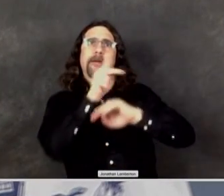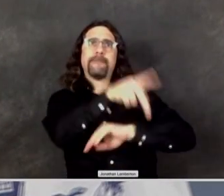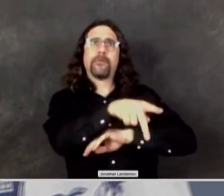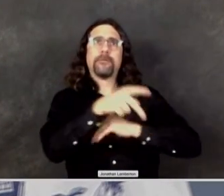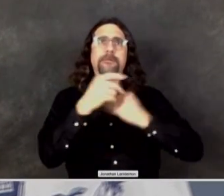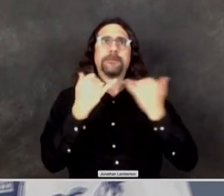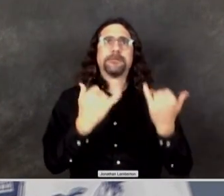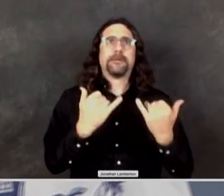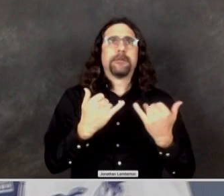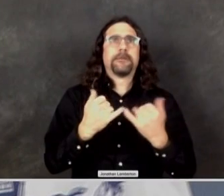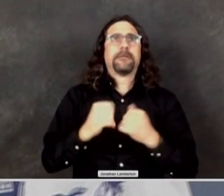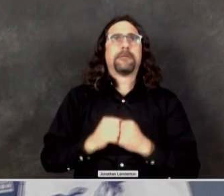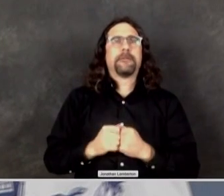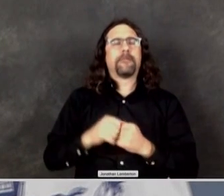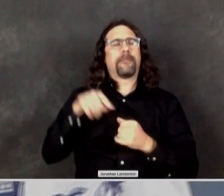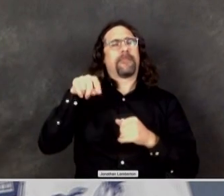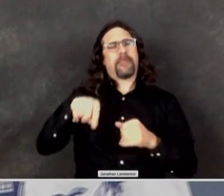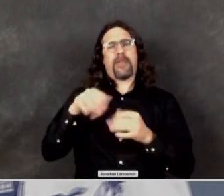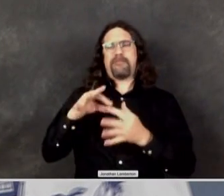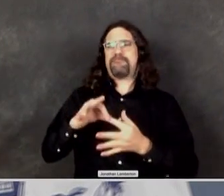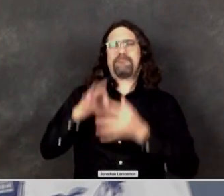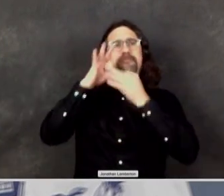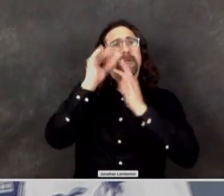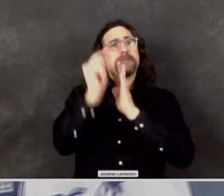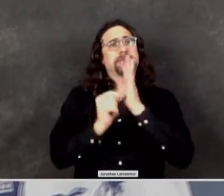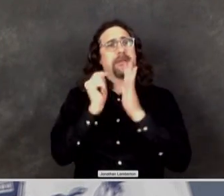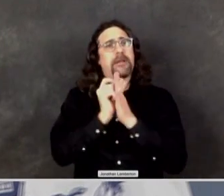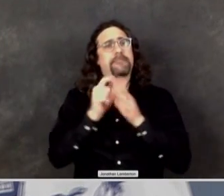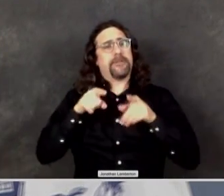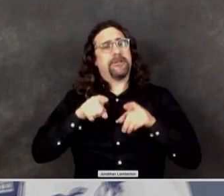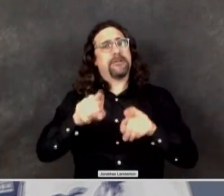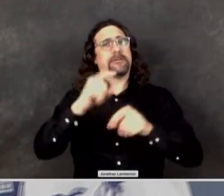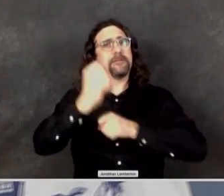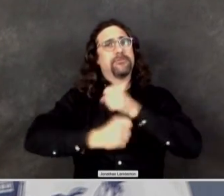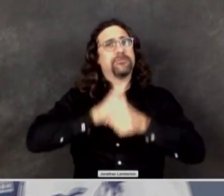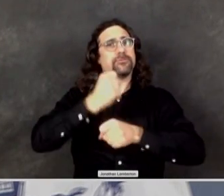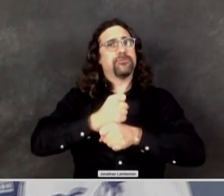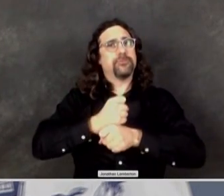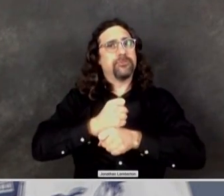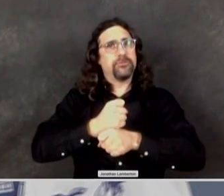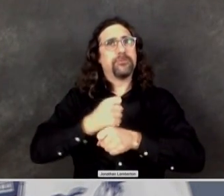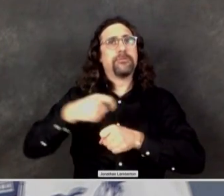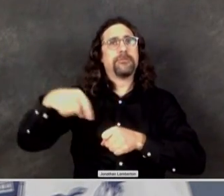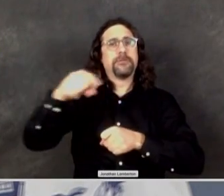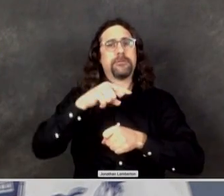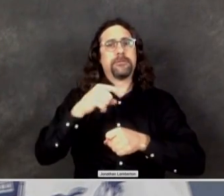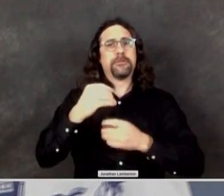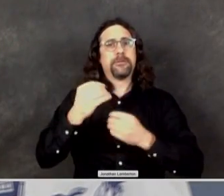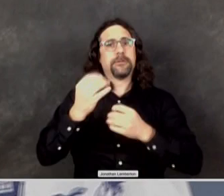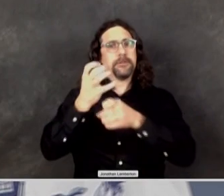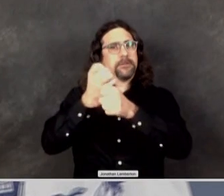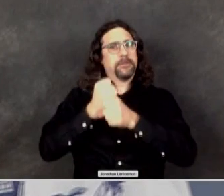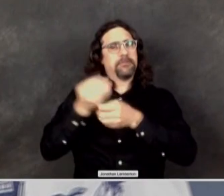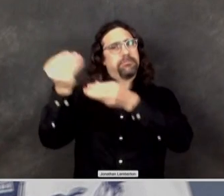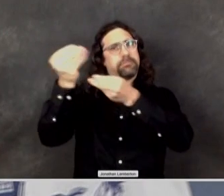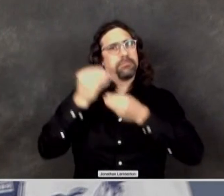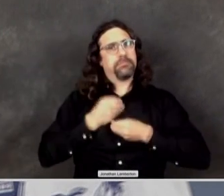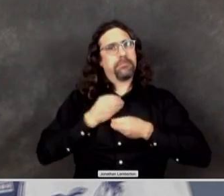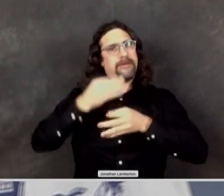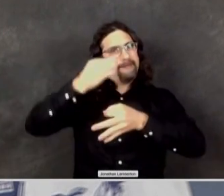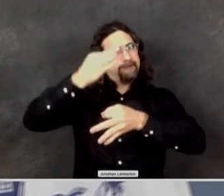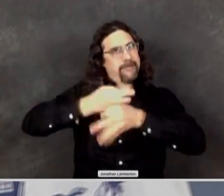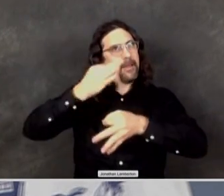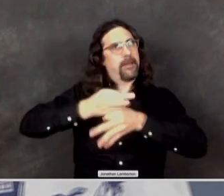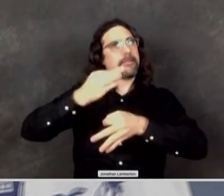crisis contradicting that, working against it, it feels like, all the time. We're trying to have